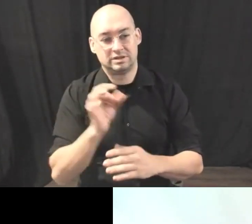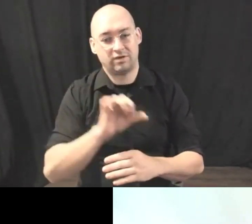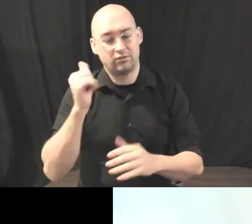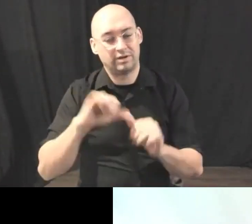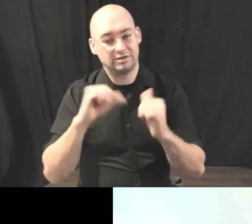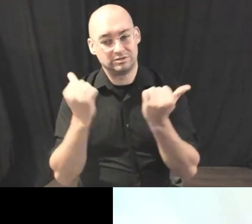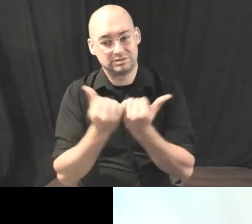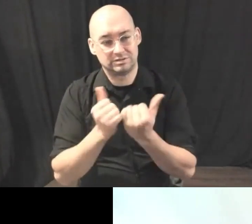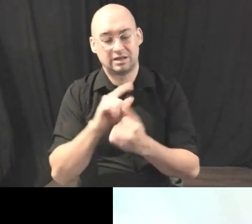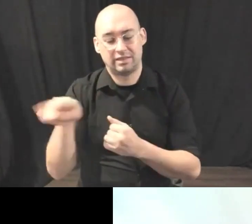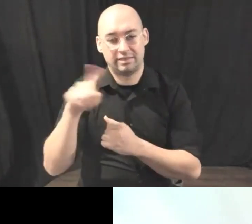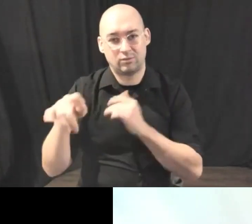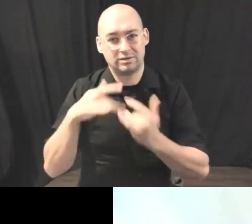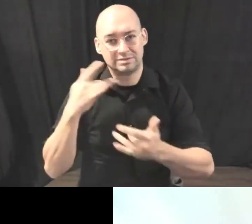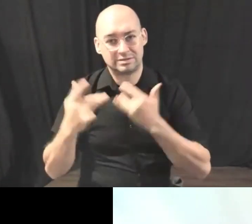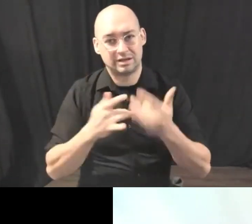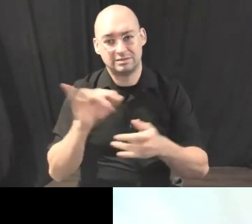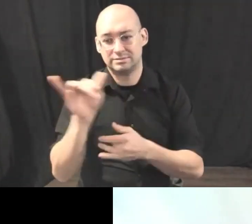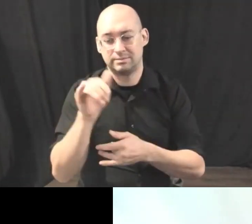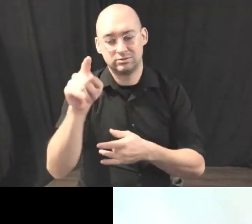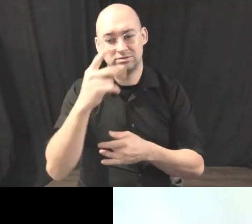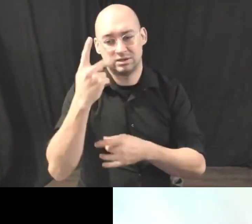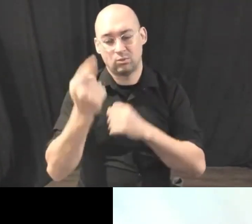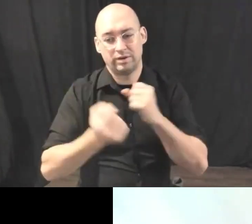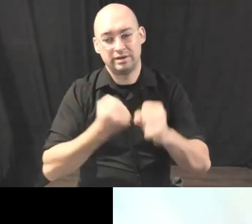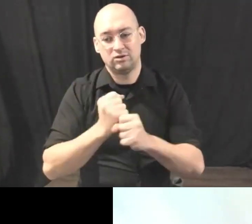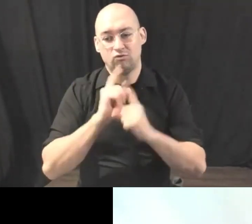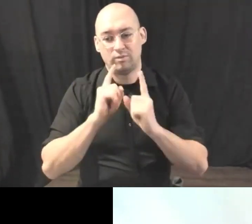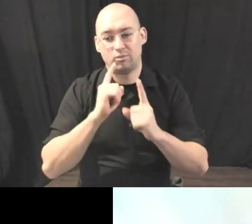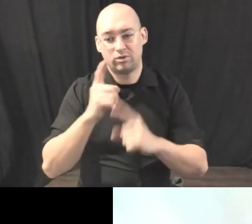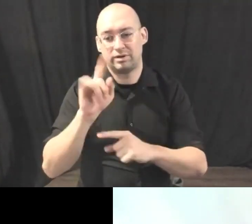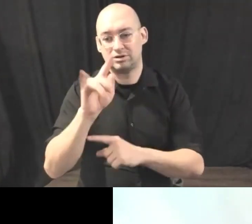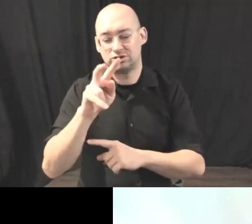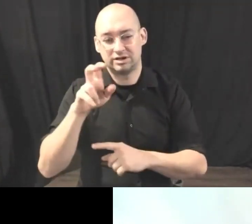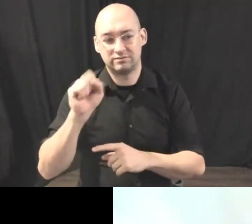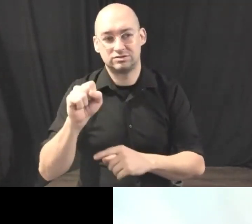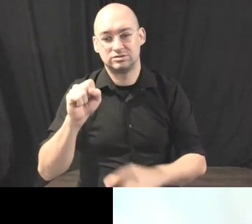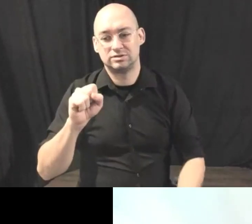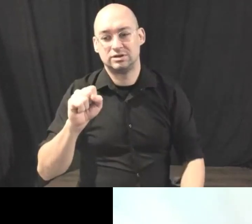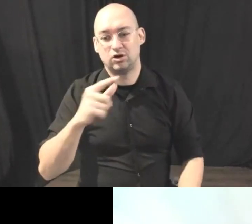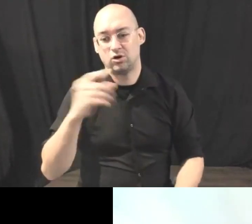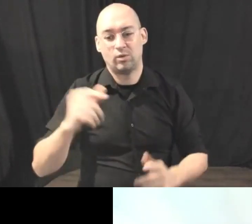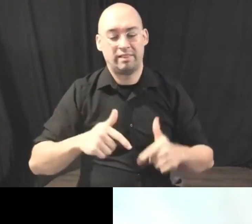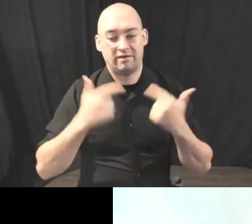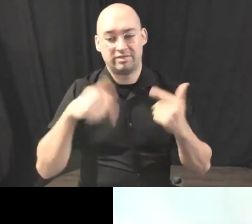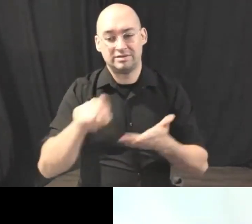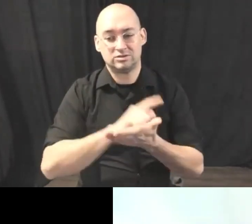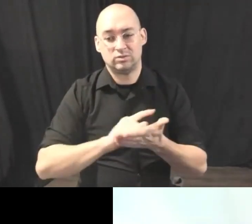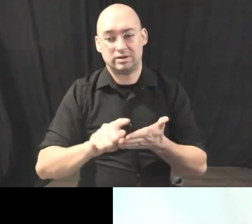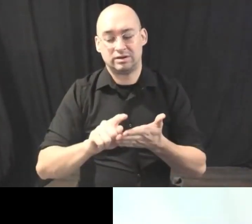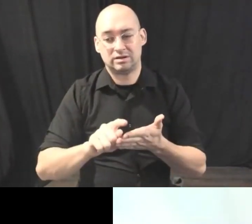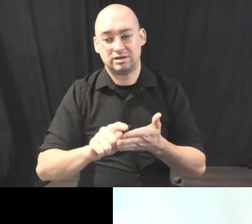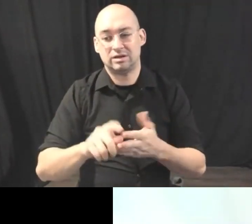as excited as you were to see the annual report and the initiatives go live this week. They're very invested in this